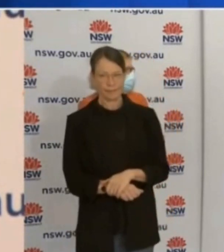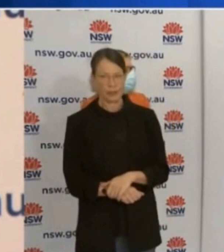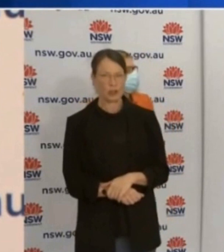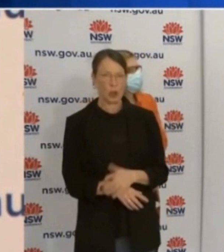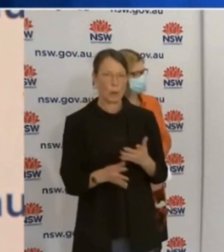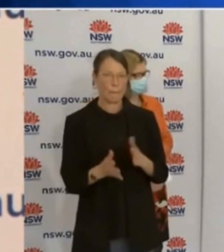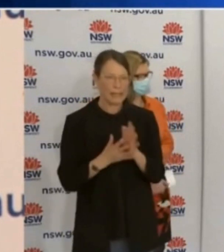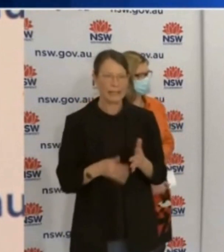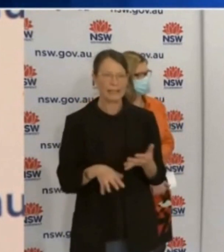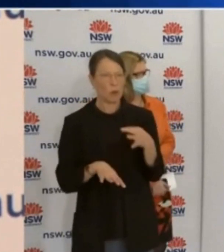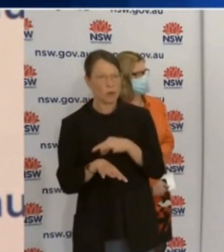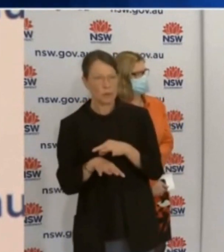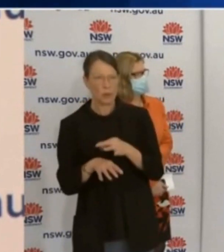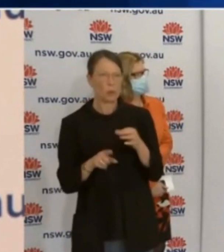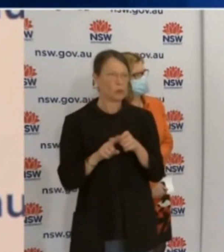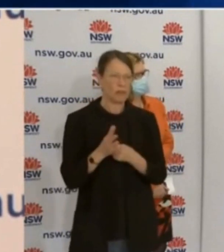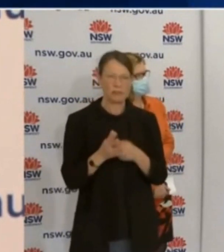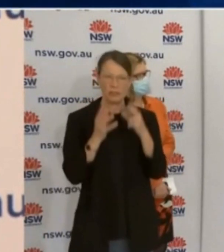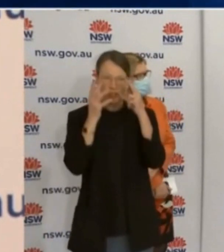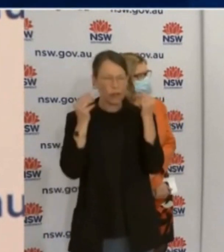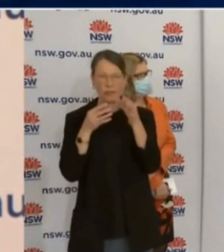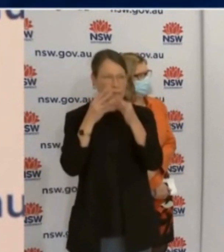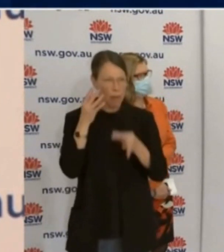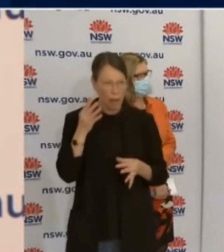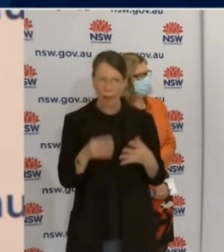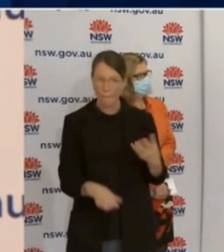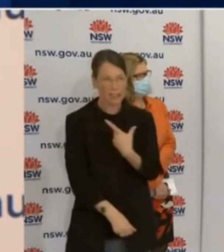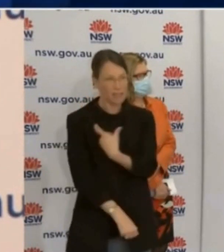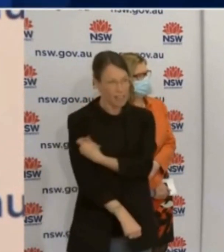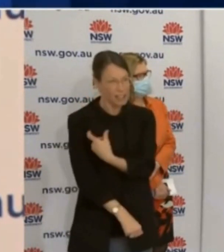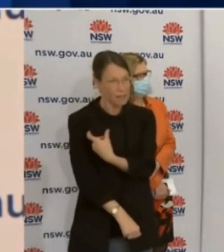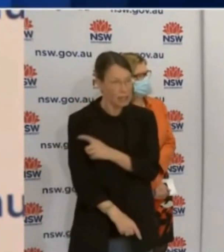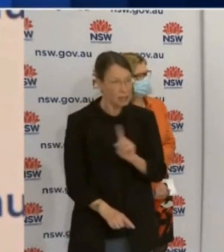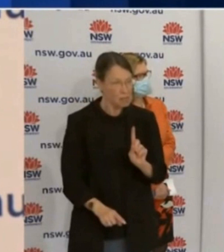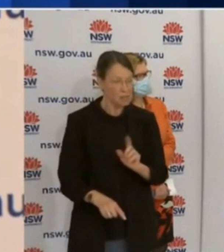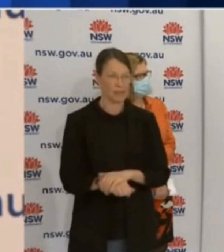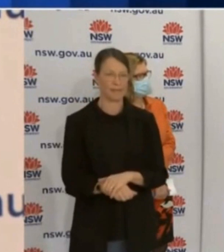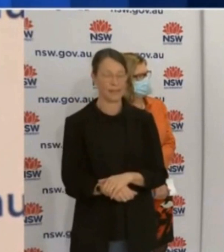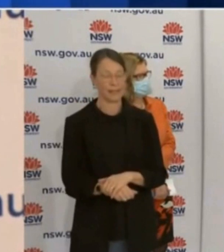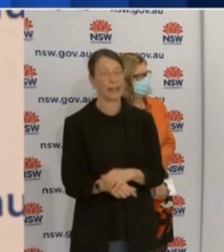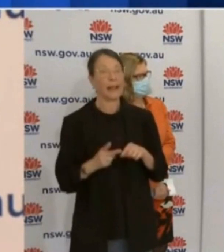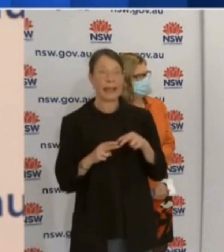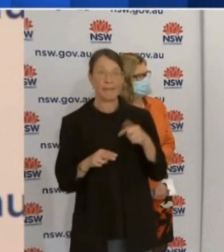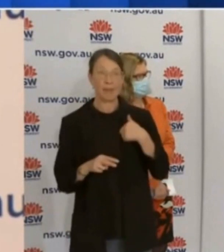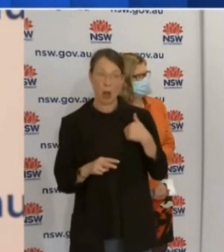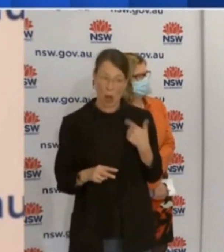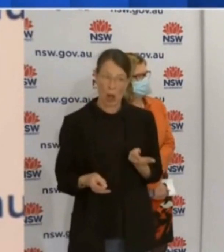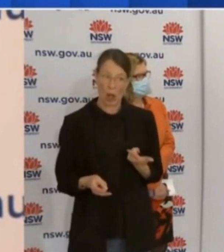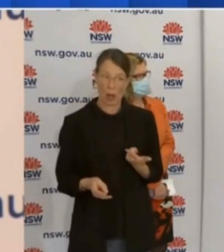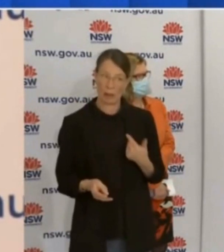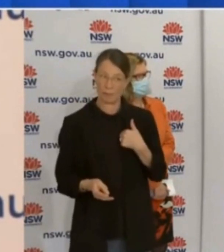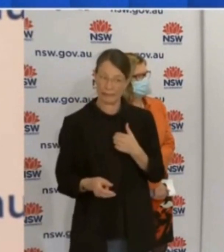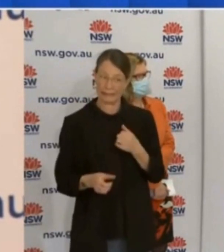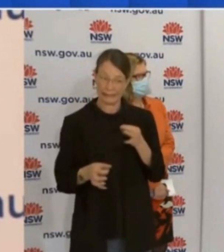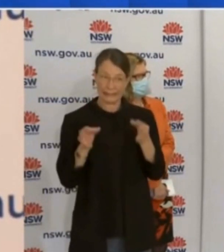vaccinated. But health ministers don't always get their way immediately. I have